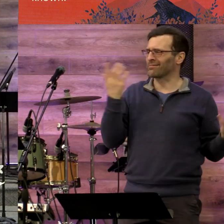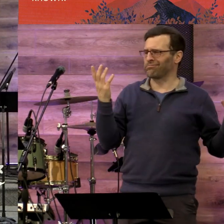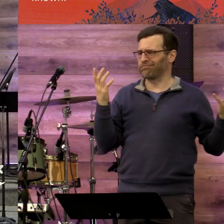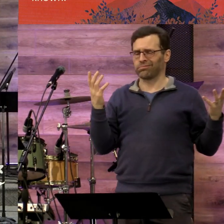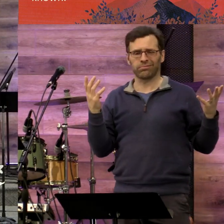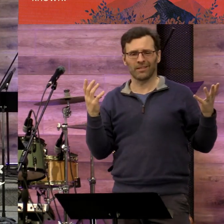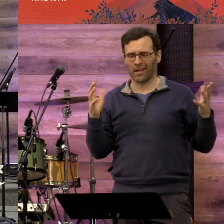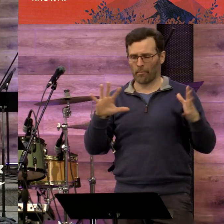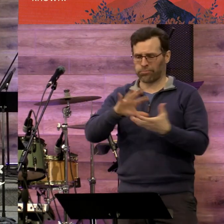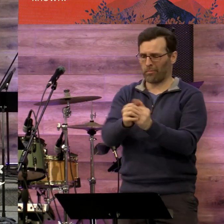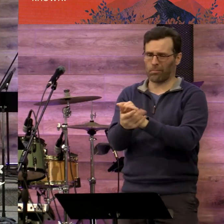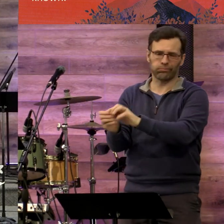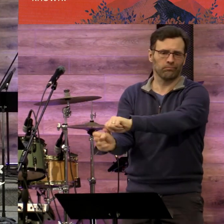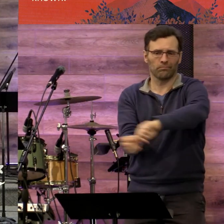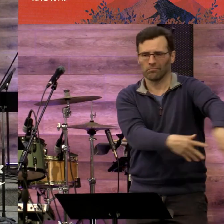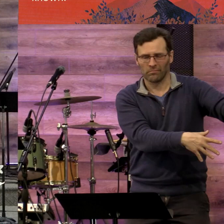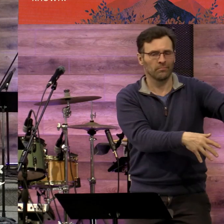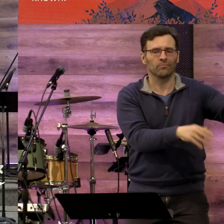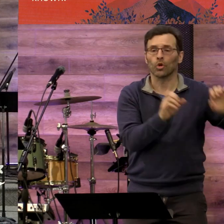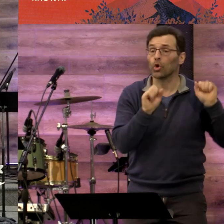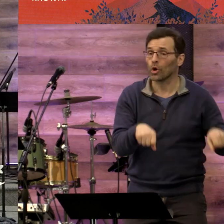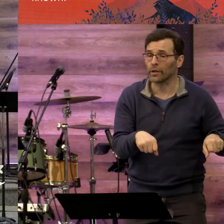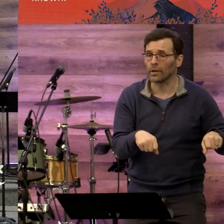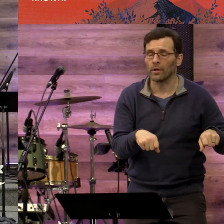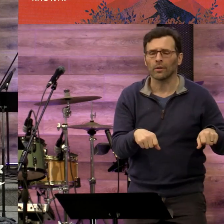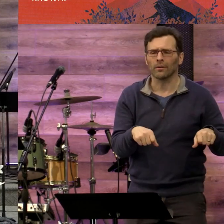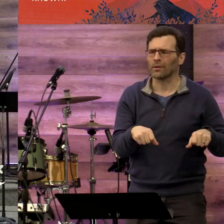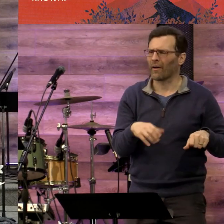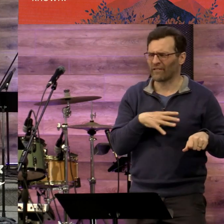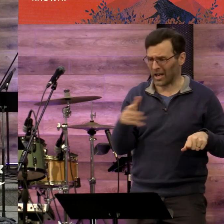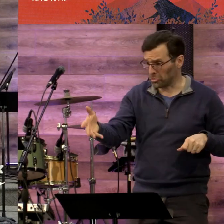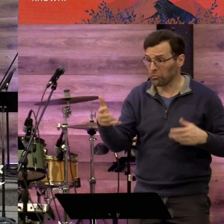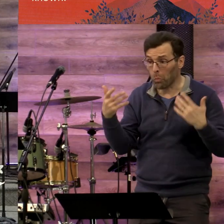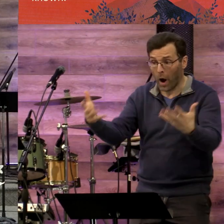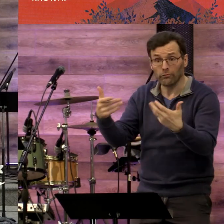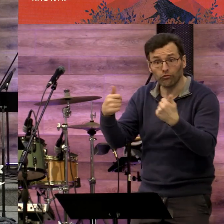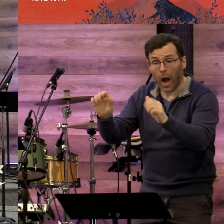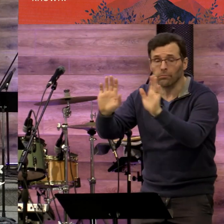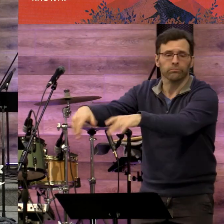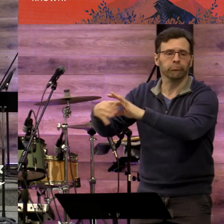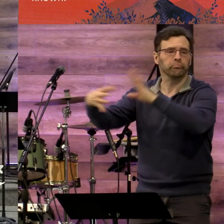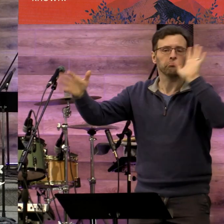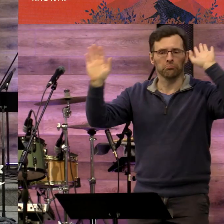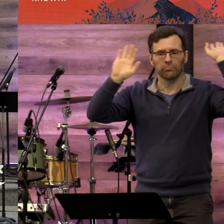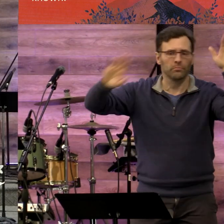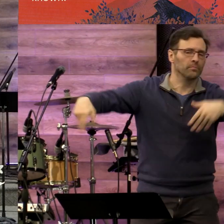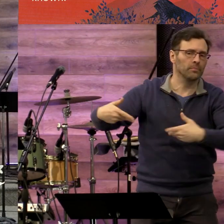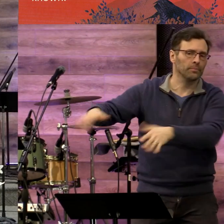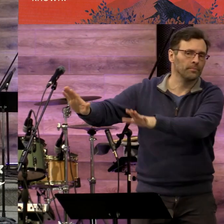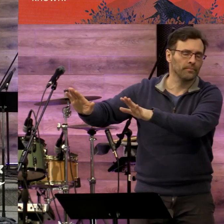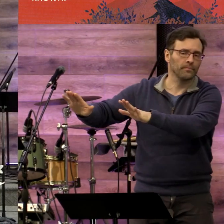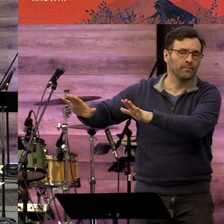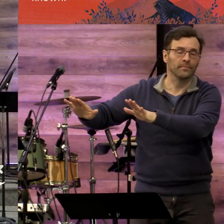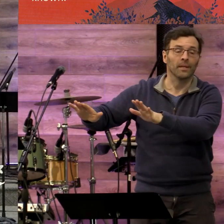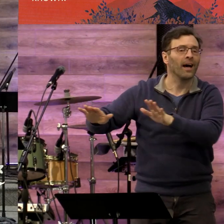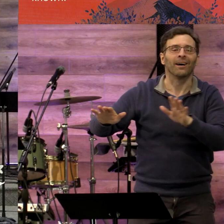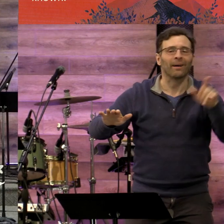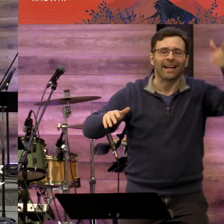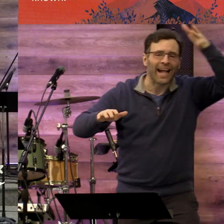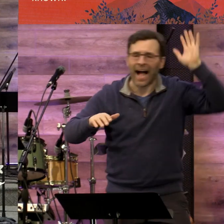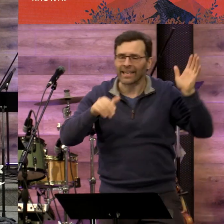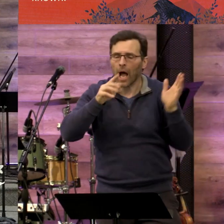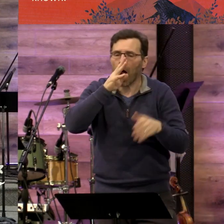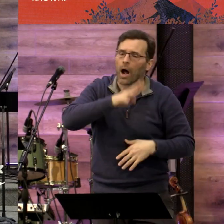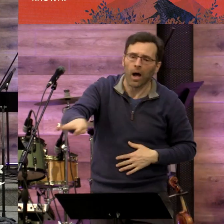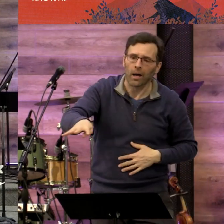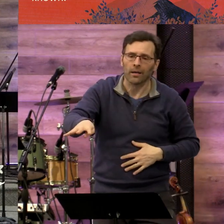out or to leave us to sleep in the bed that we had made. But we see that Jesus